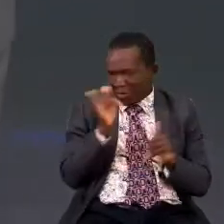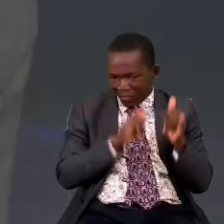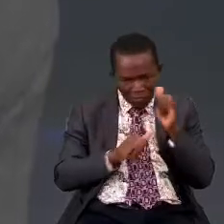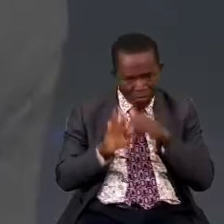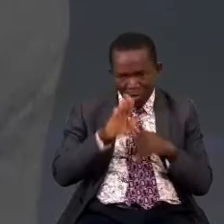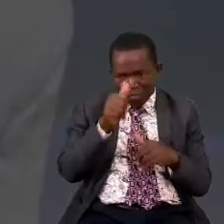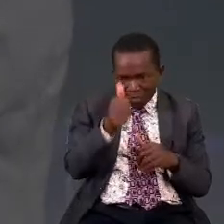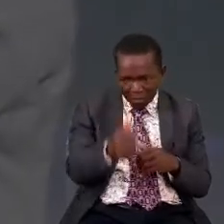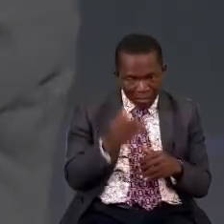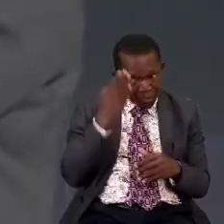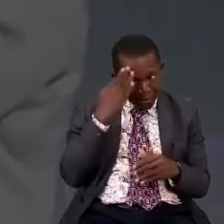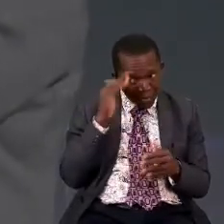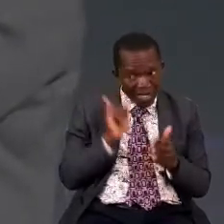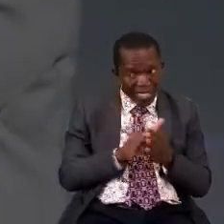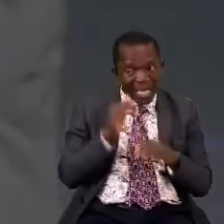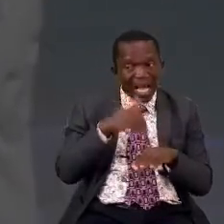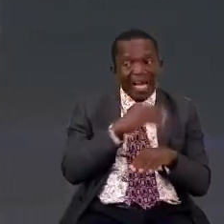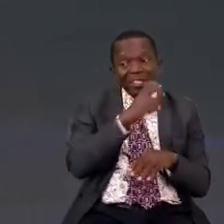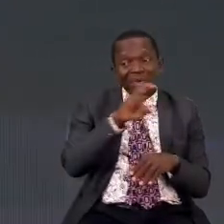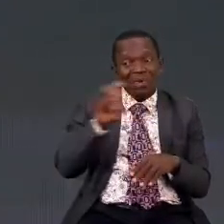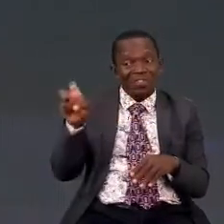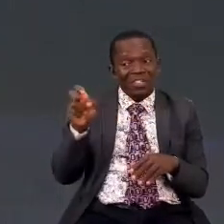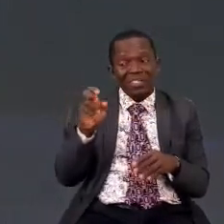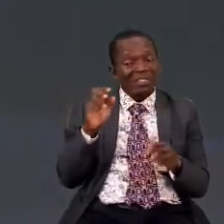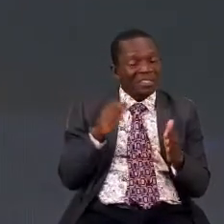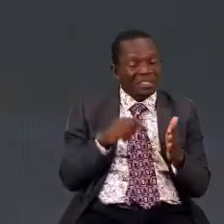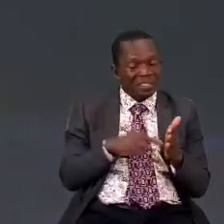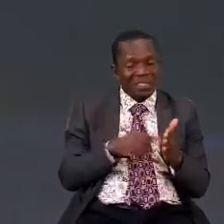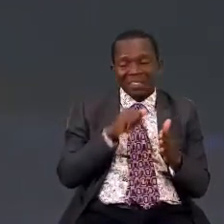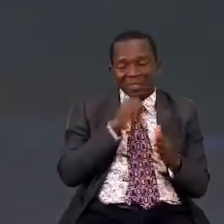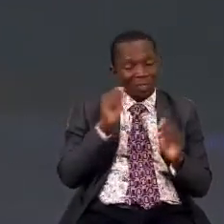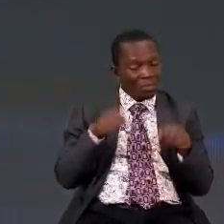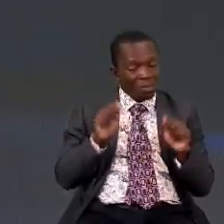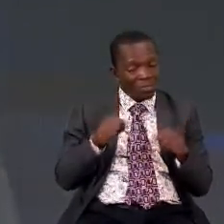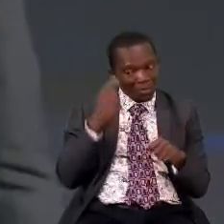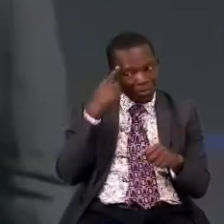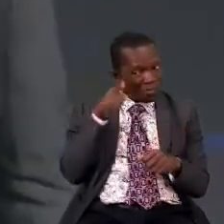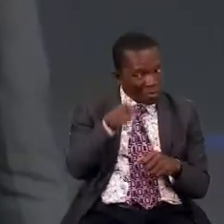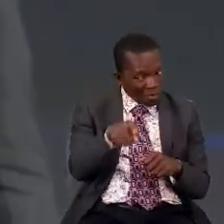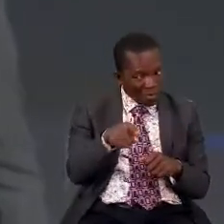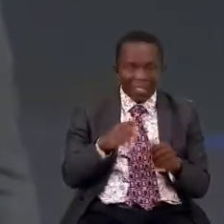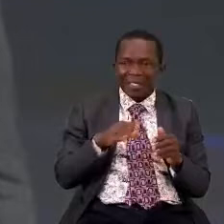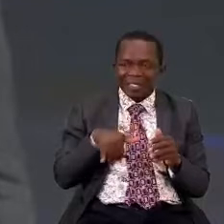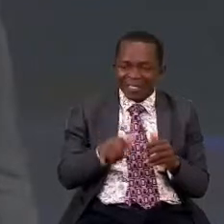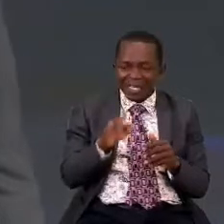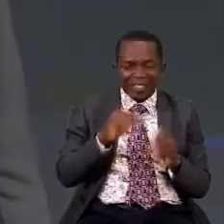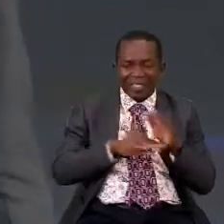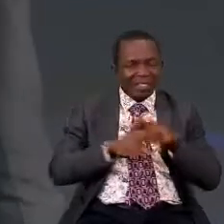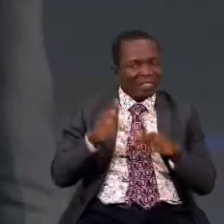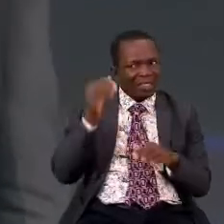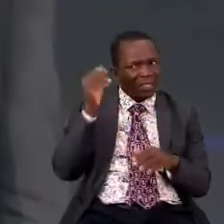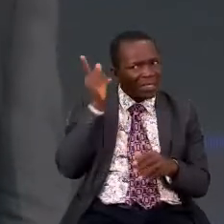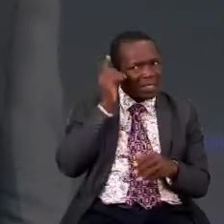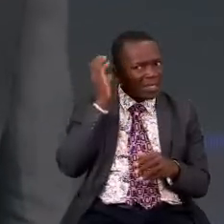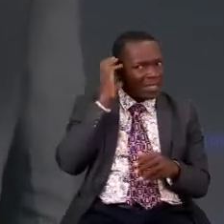the whispers of unbelief, because he was fully persuaded. And being fully persuaded that what